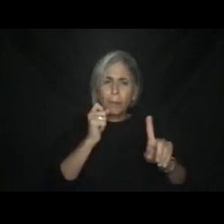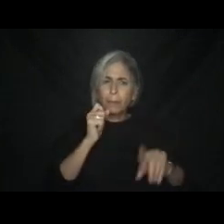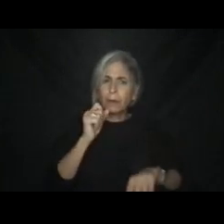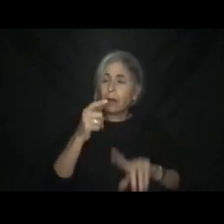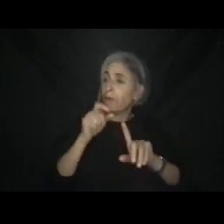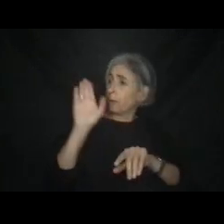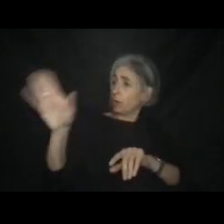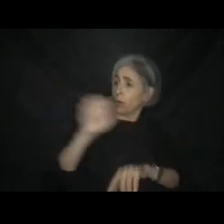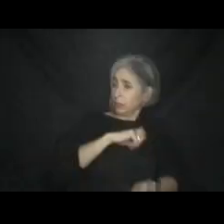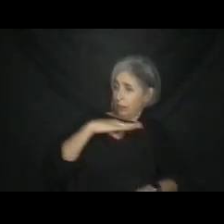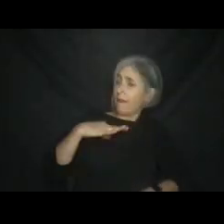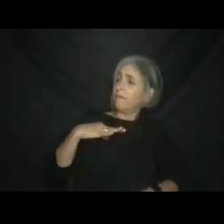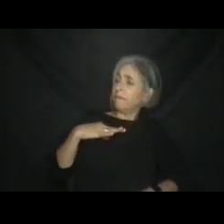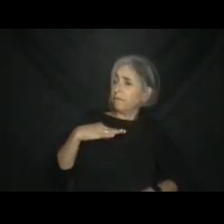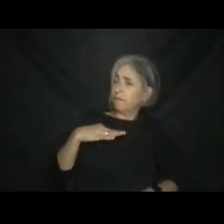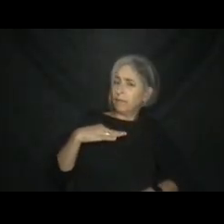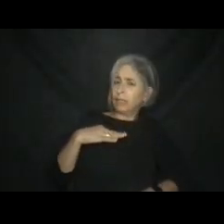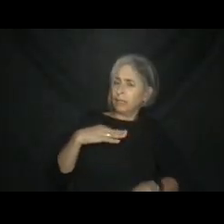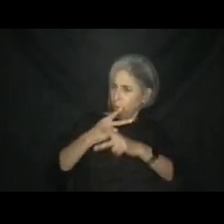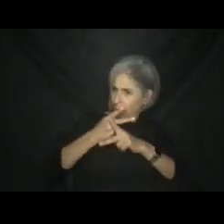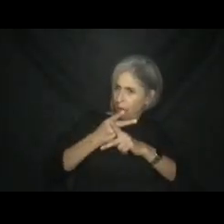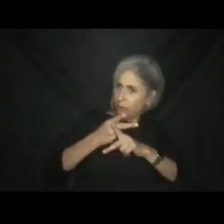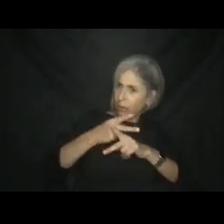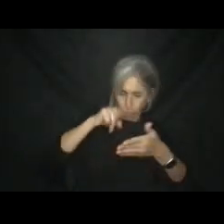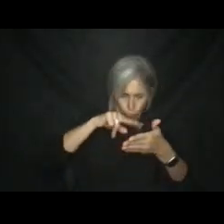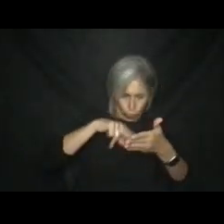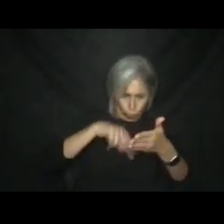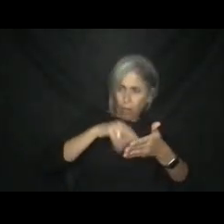your staff. It was carefully vetted